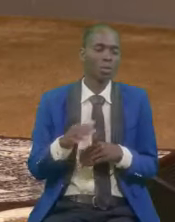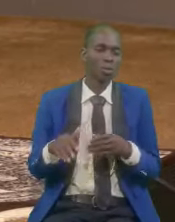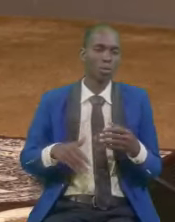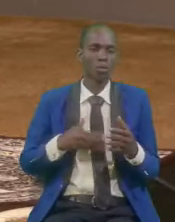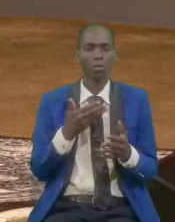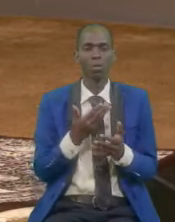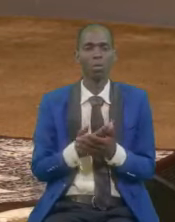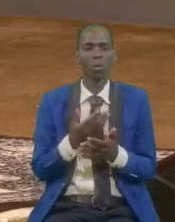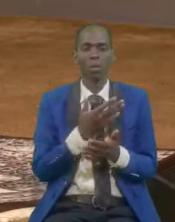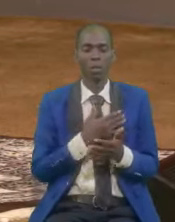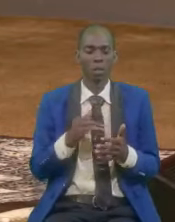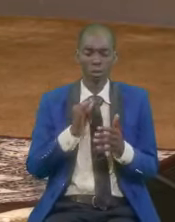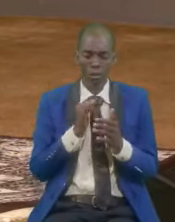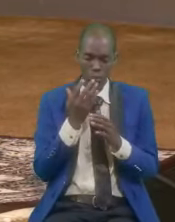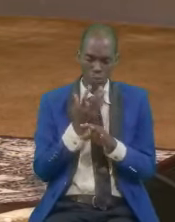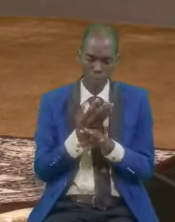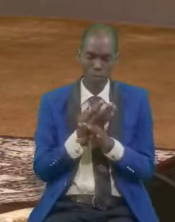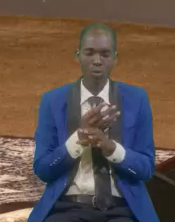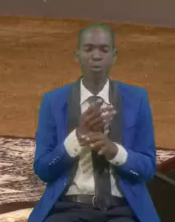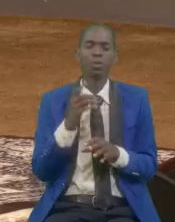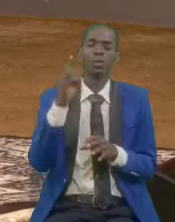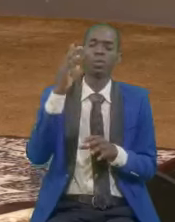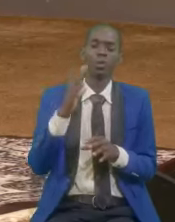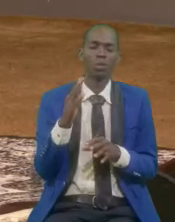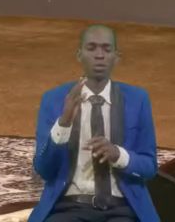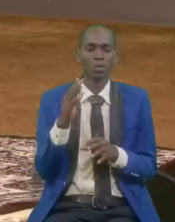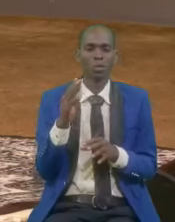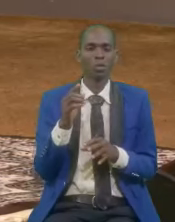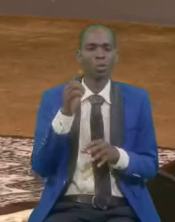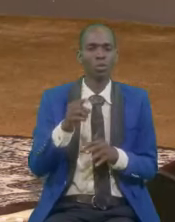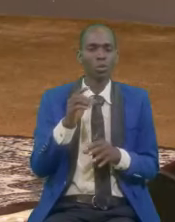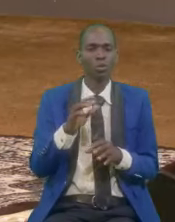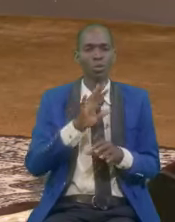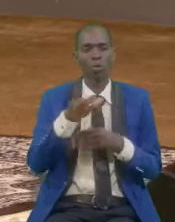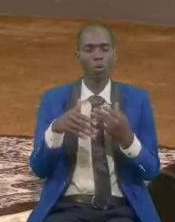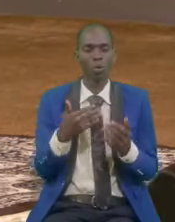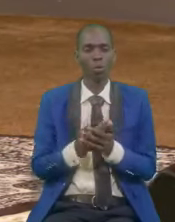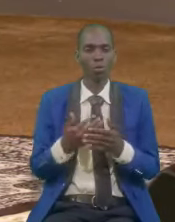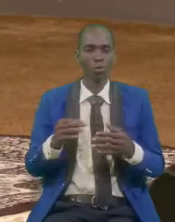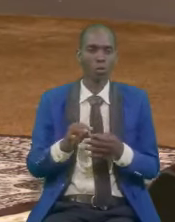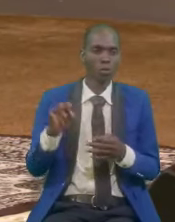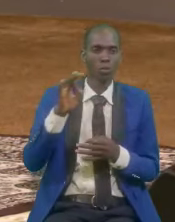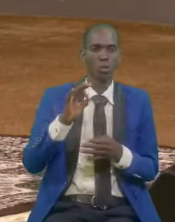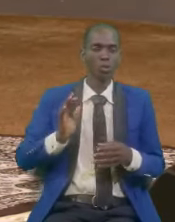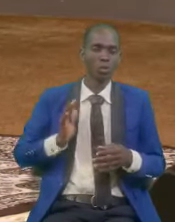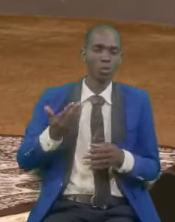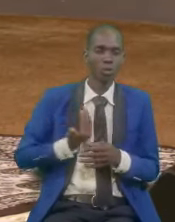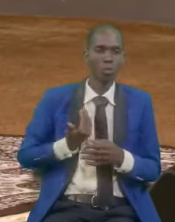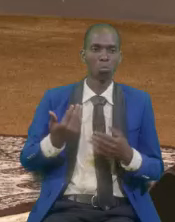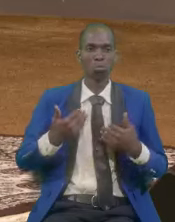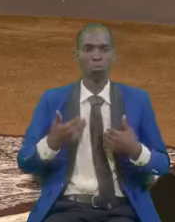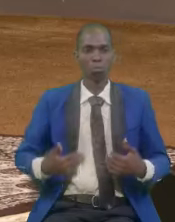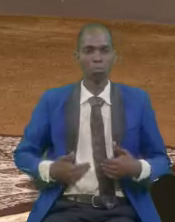entirely. And I pray, God, your whole spirit and soul and body